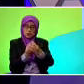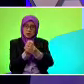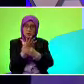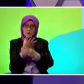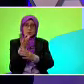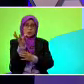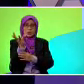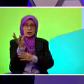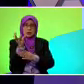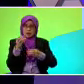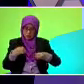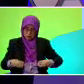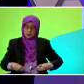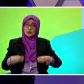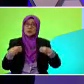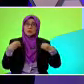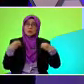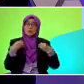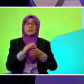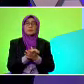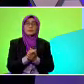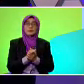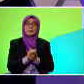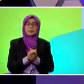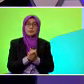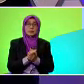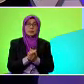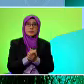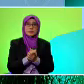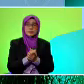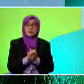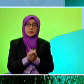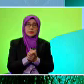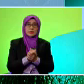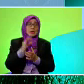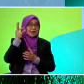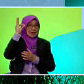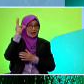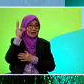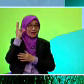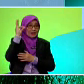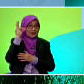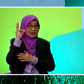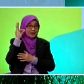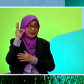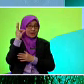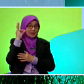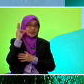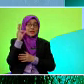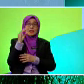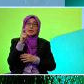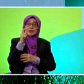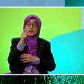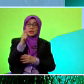conclude the factors as TONA, the acronym TONA. What is TONA? Okay, the first one